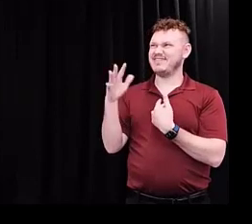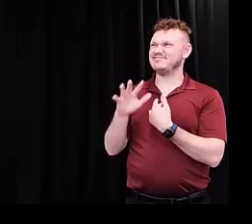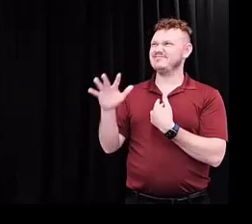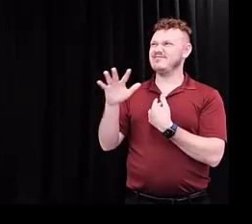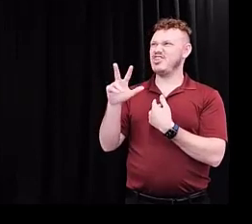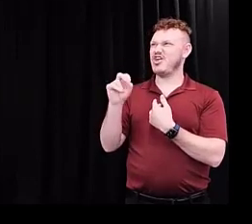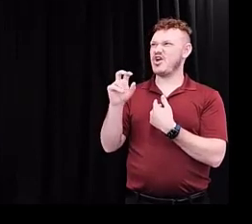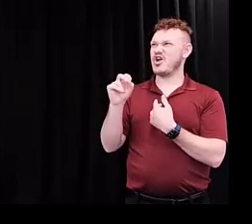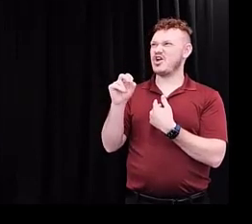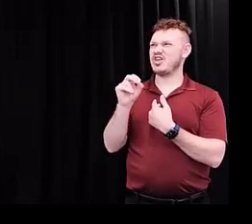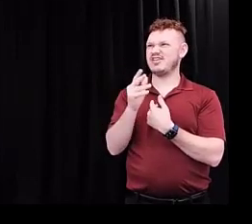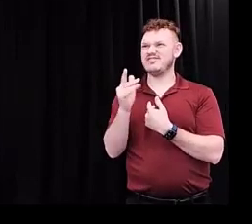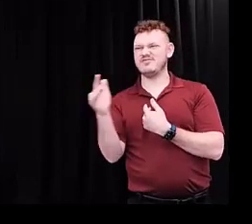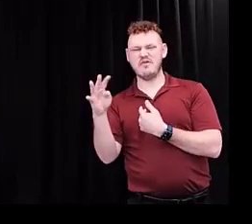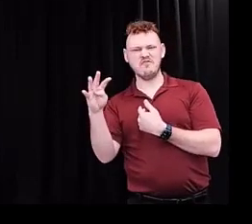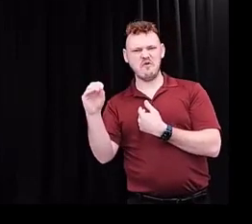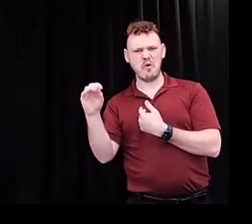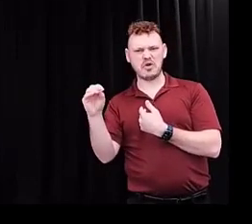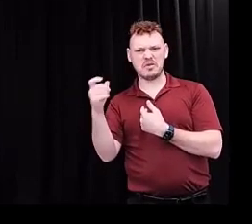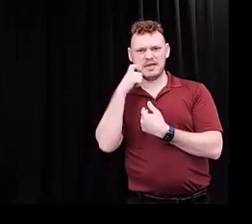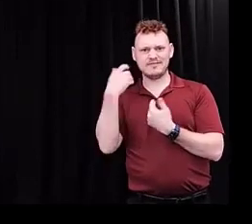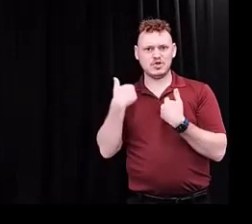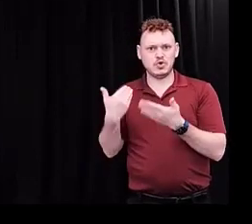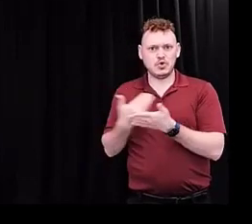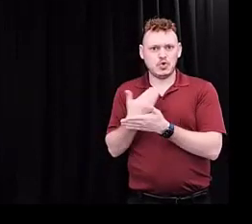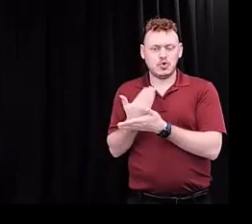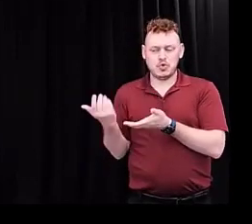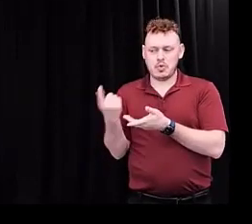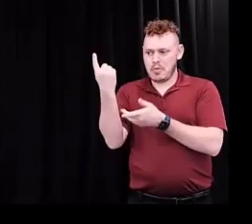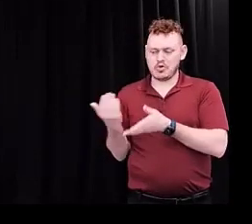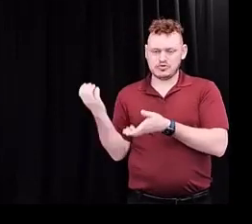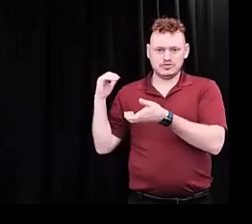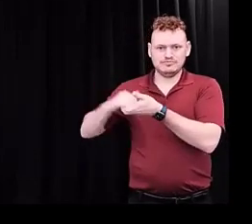like going on 40, because we have a new cohort